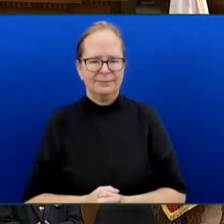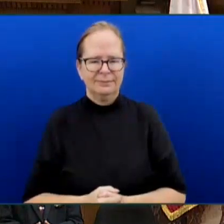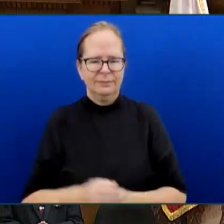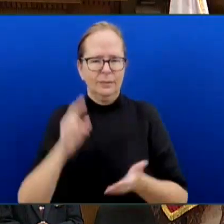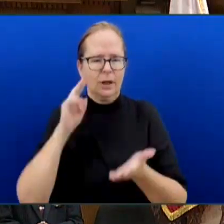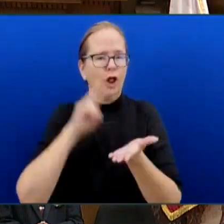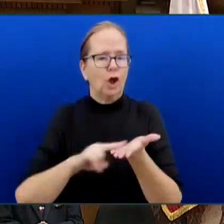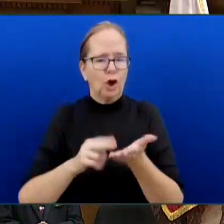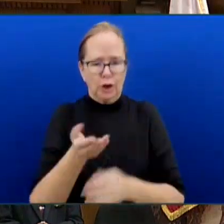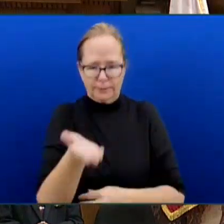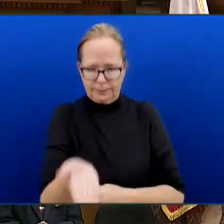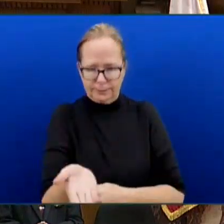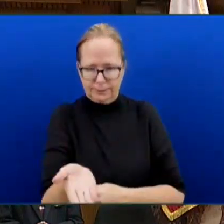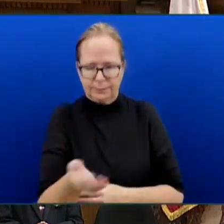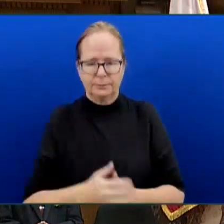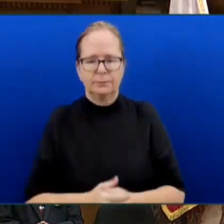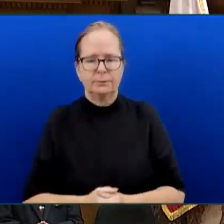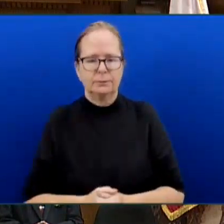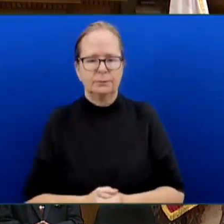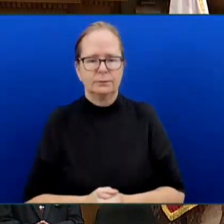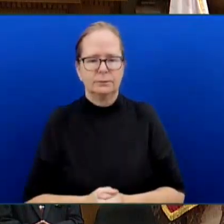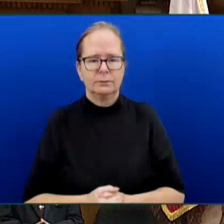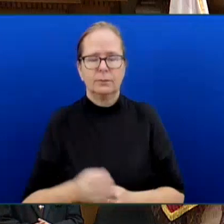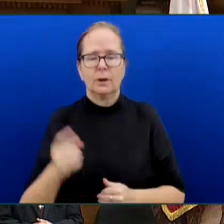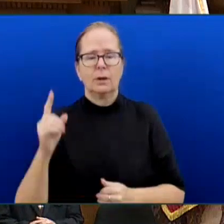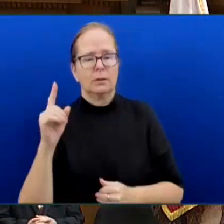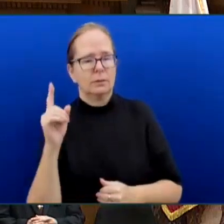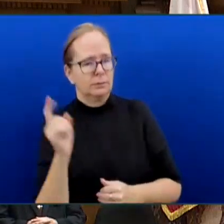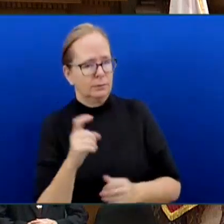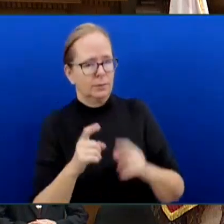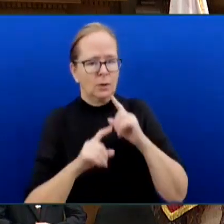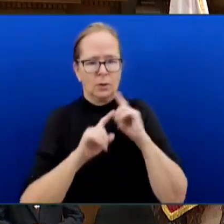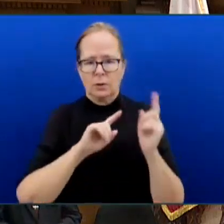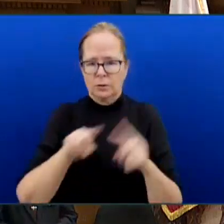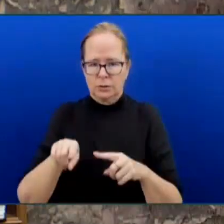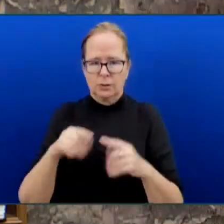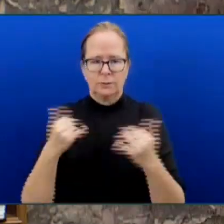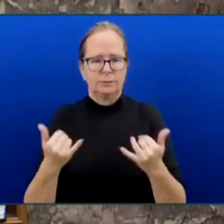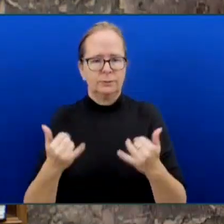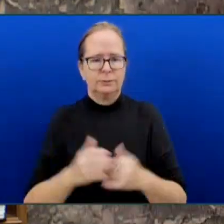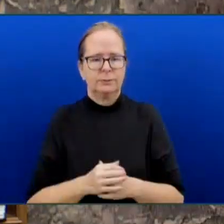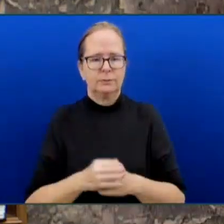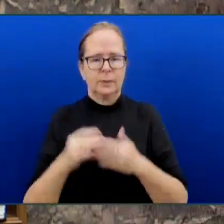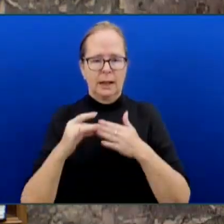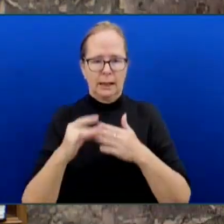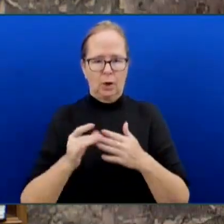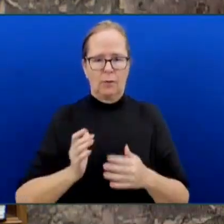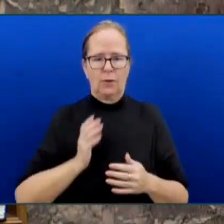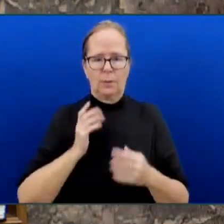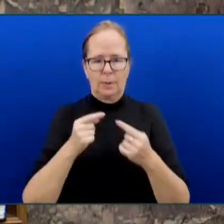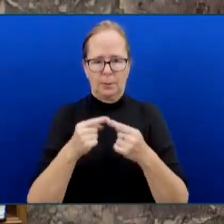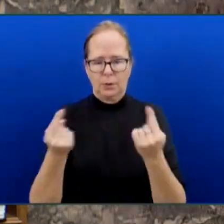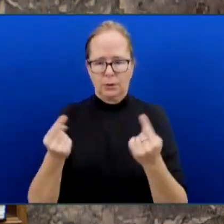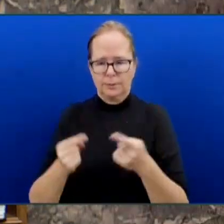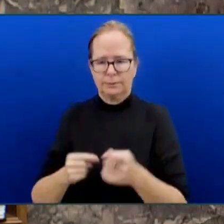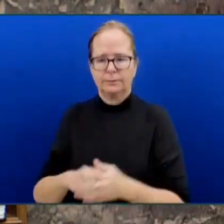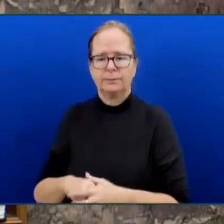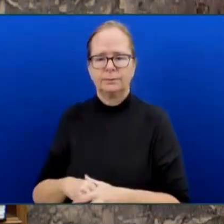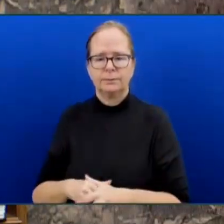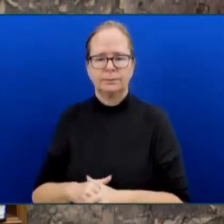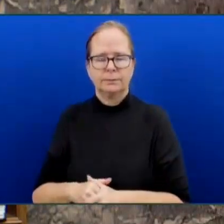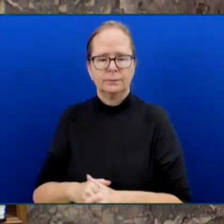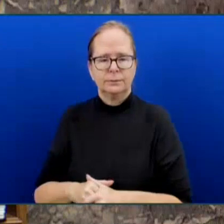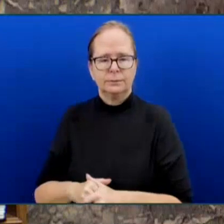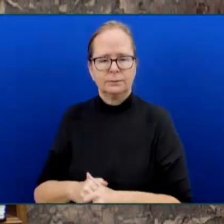Oral questions by members. Leader of the Official Opposition. Thank you, Mr. Speaker. Mr. Speaker, after 7 years of this NDP government,